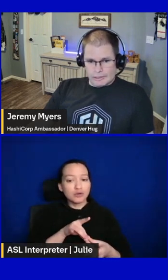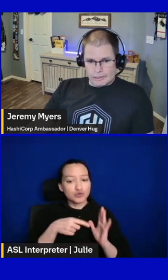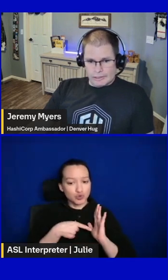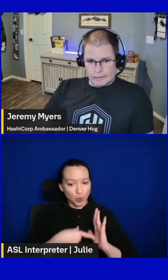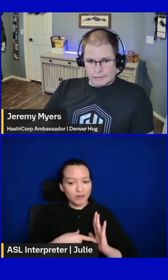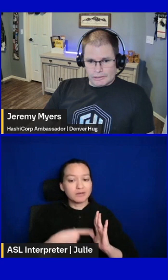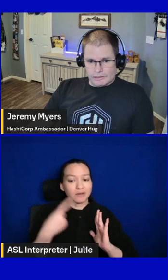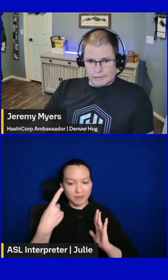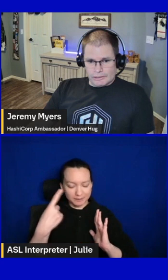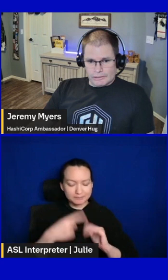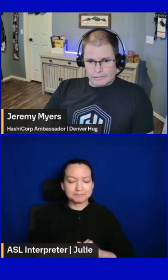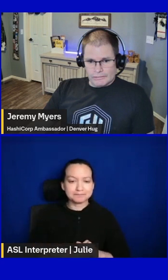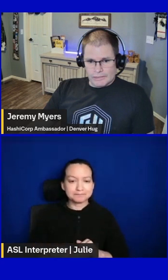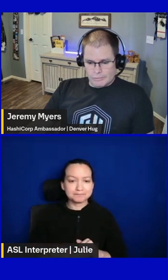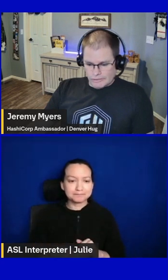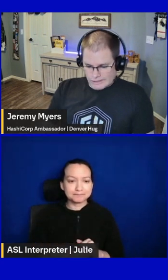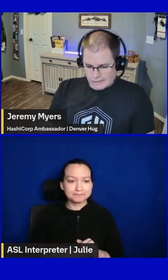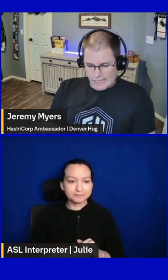something